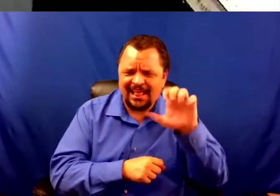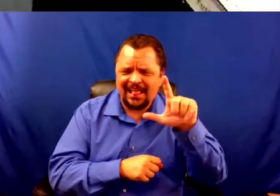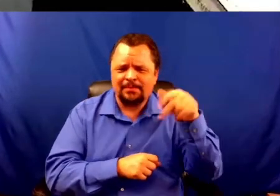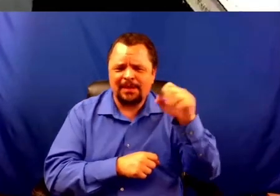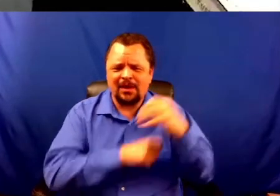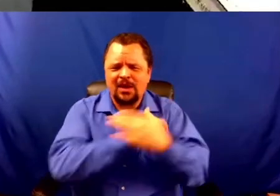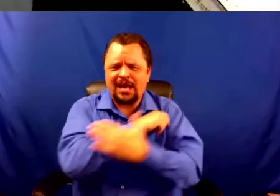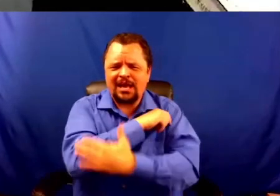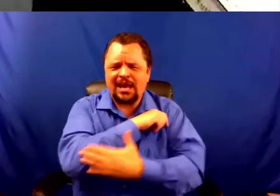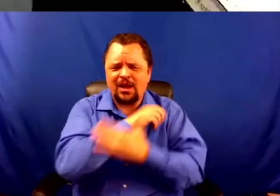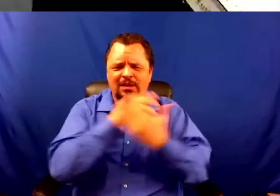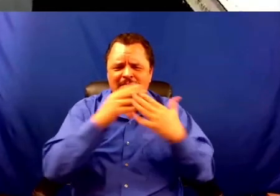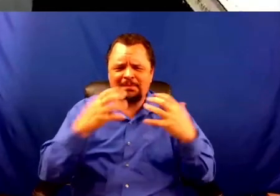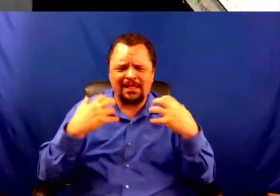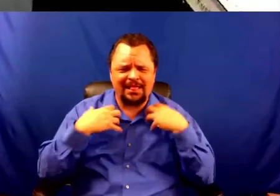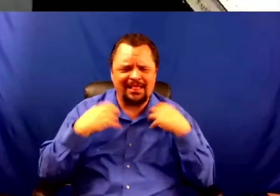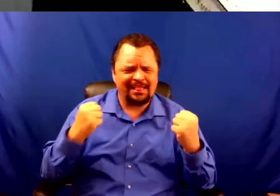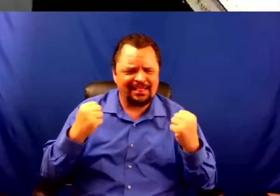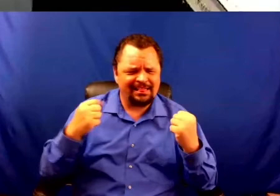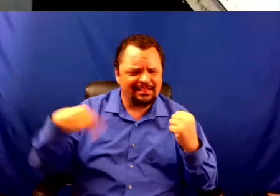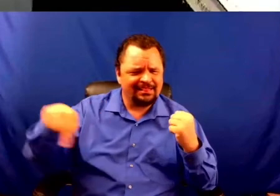Well,